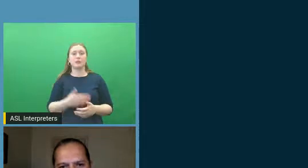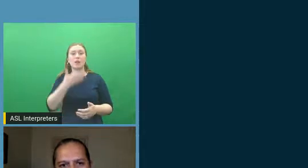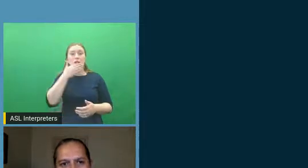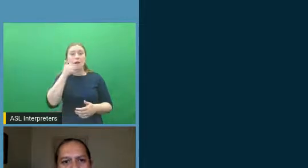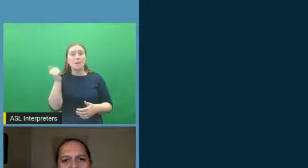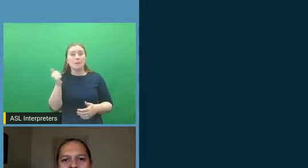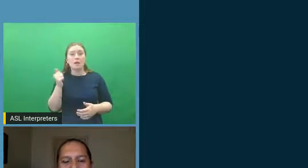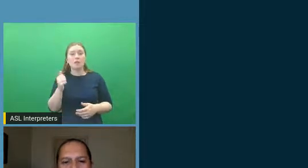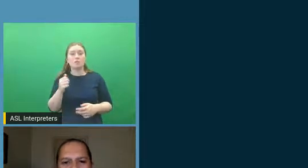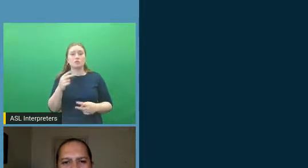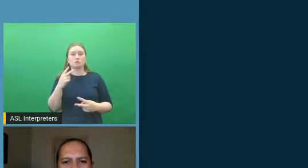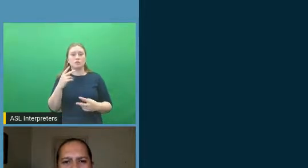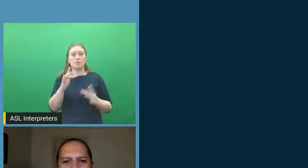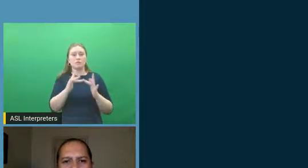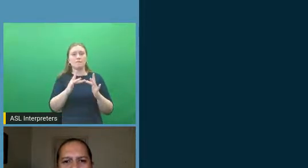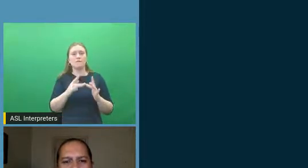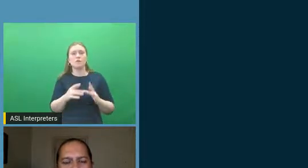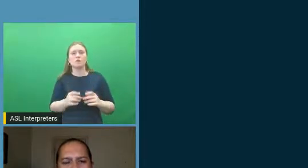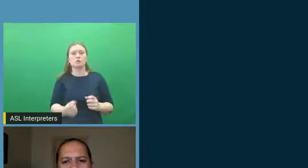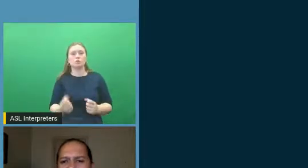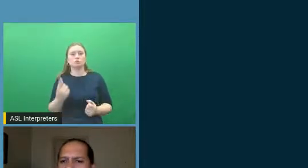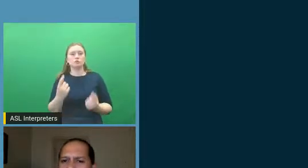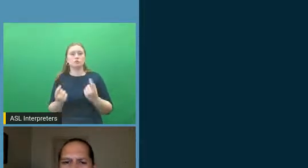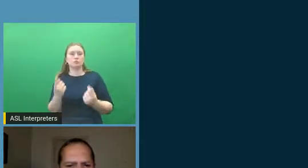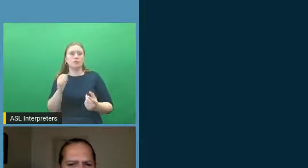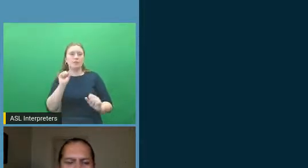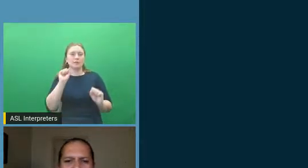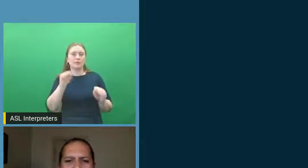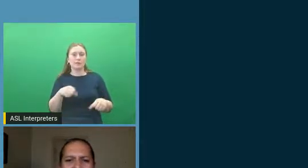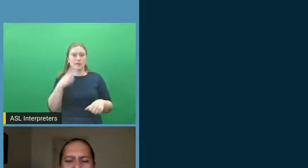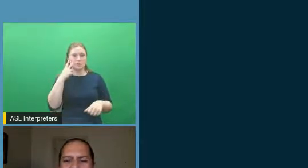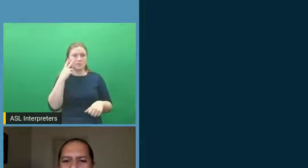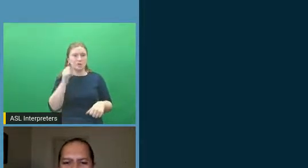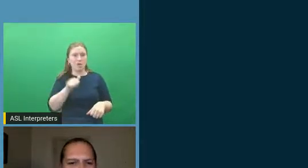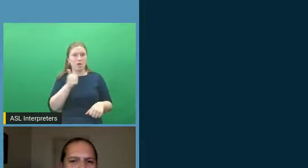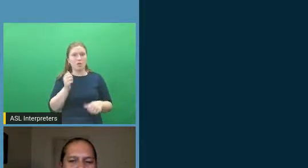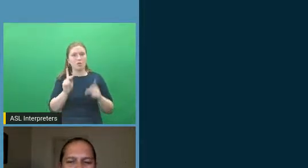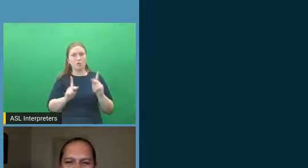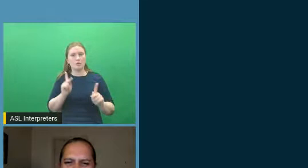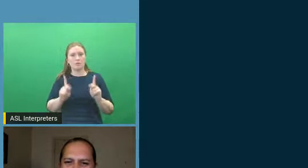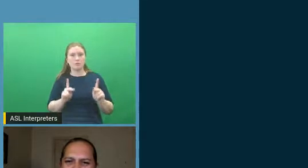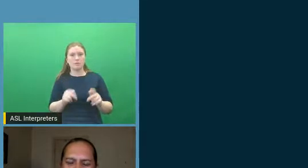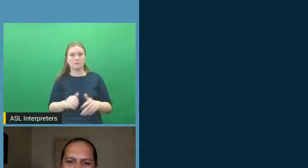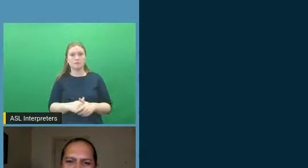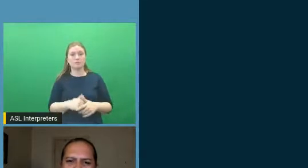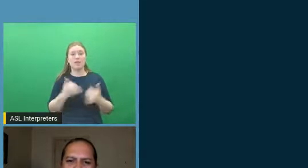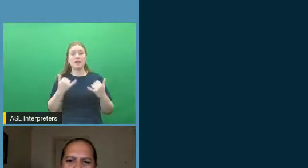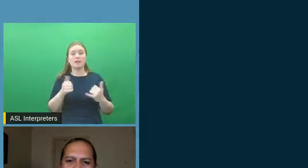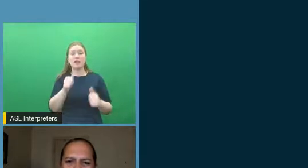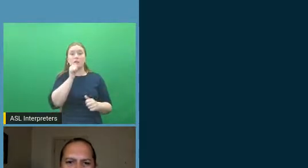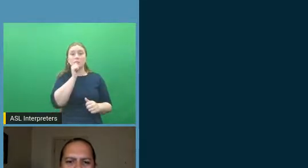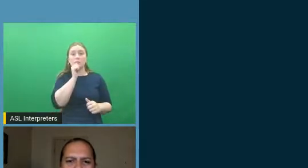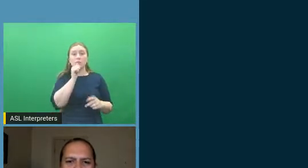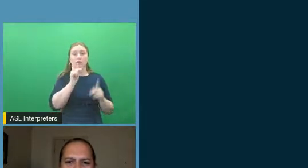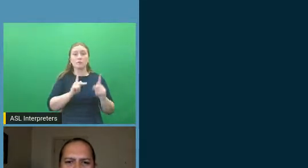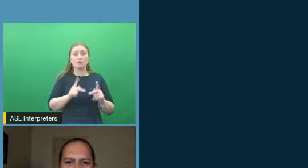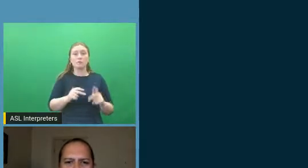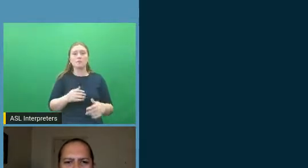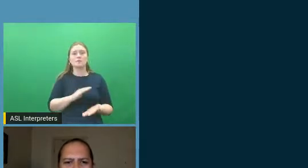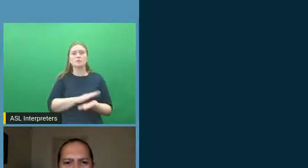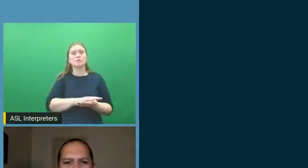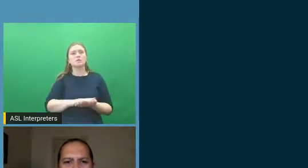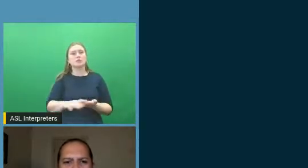people who can message or ask questions anytime during the program. So if you can make it a meeting, you can mute everyone, but it's just nice to be able to see people and be able to